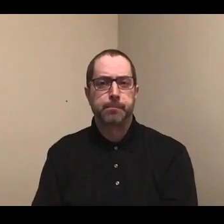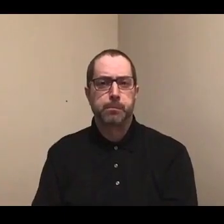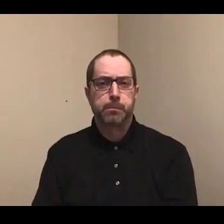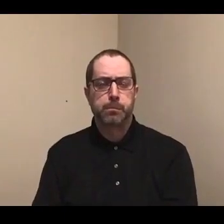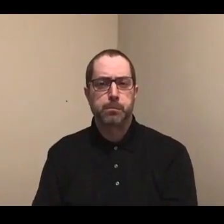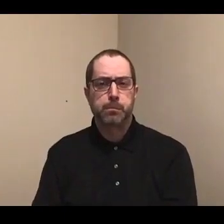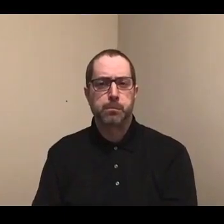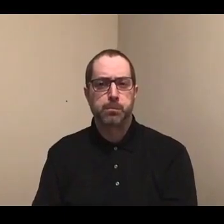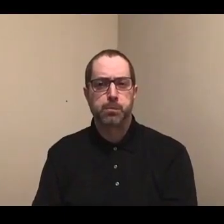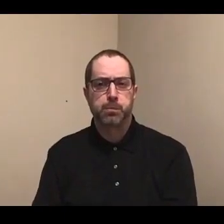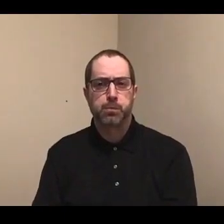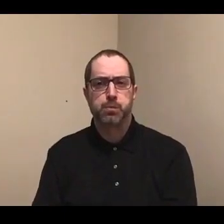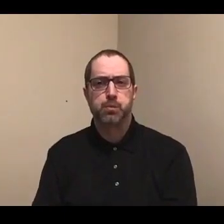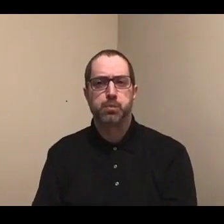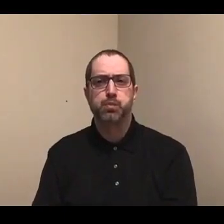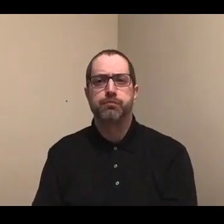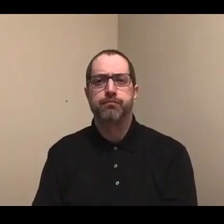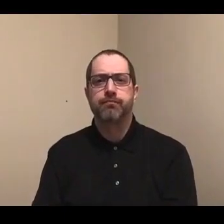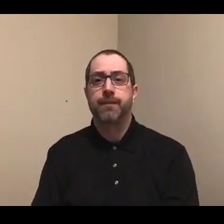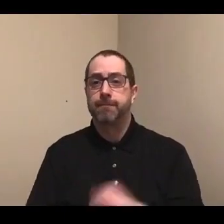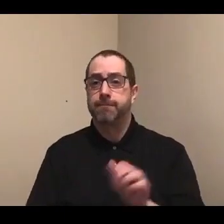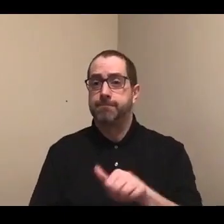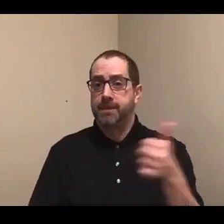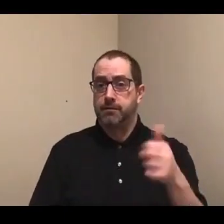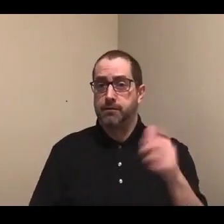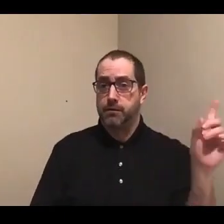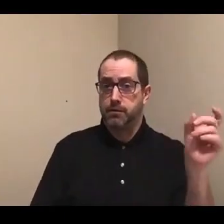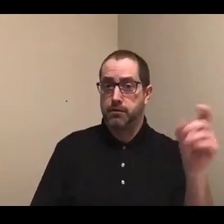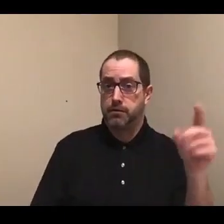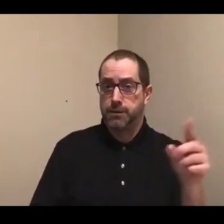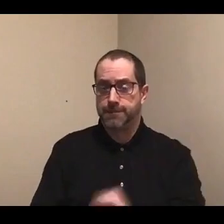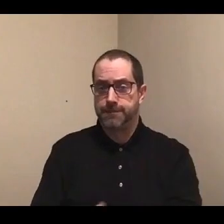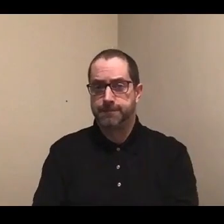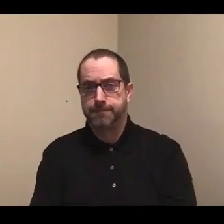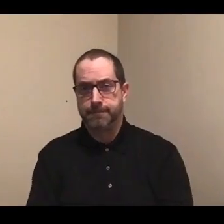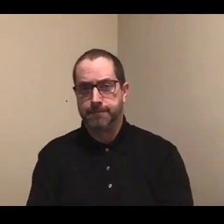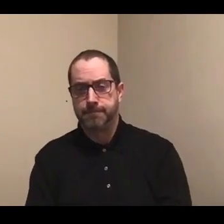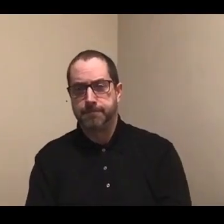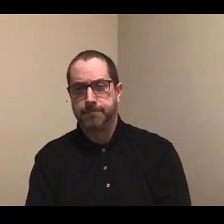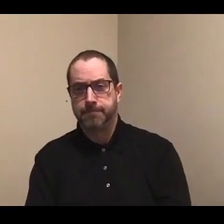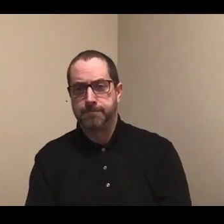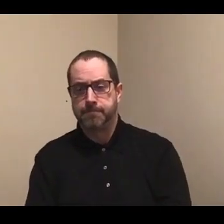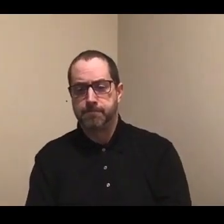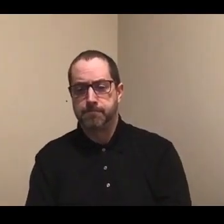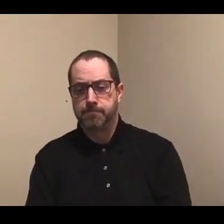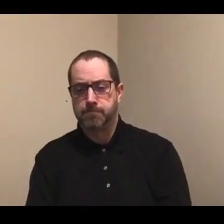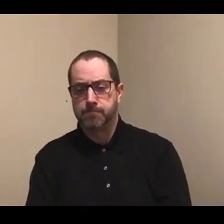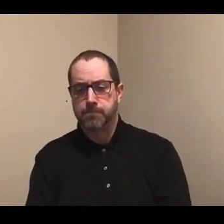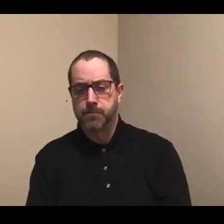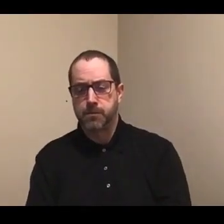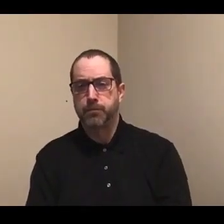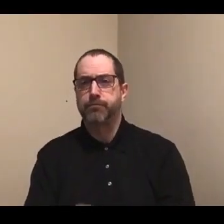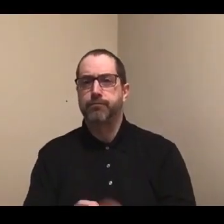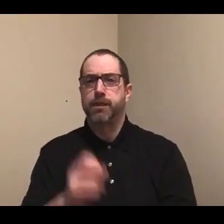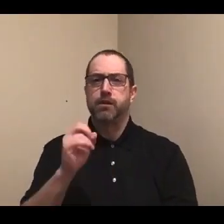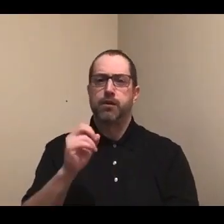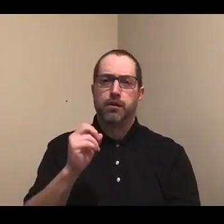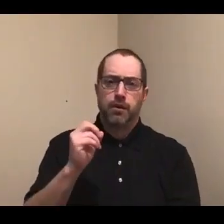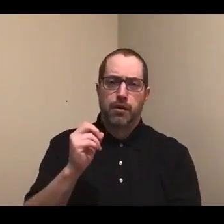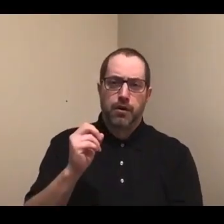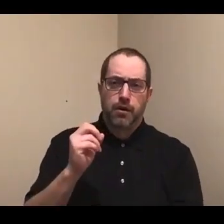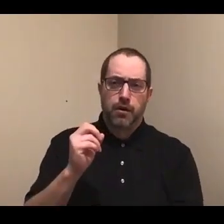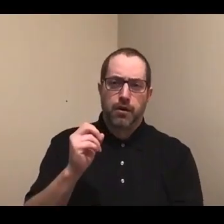Take another question in the room. Colton? So if I did reach out and I happen to not have family that can book for me or